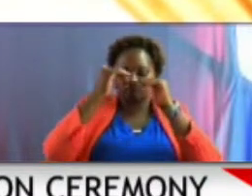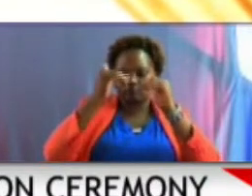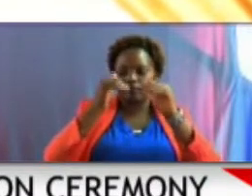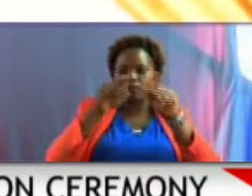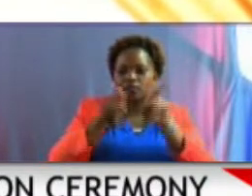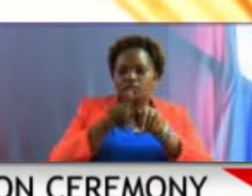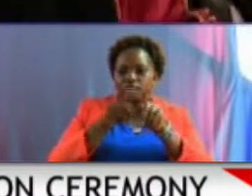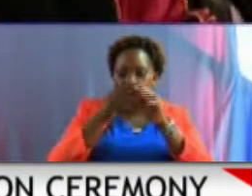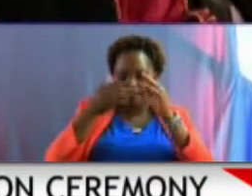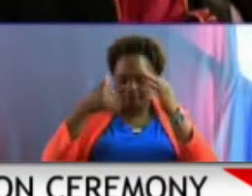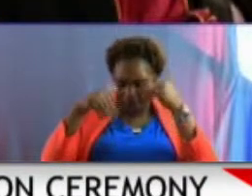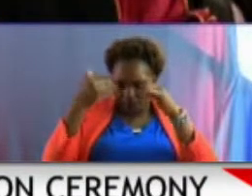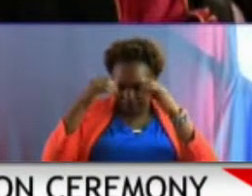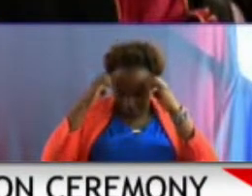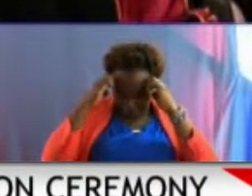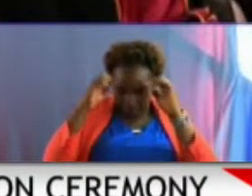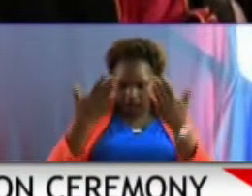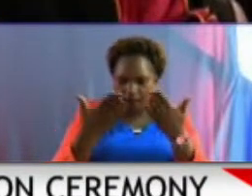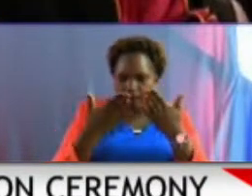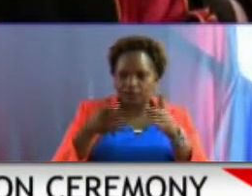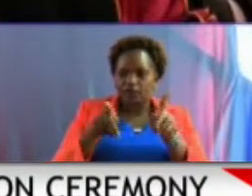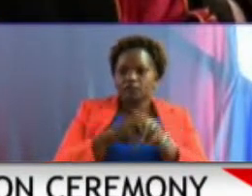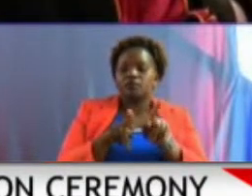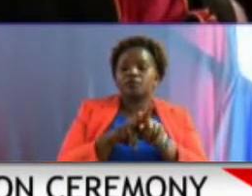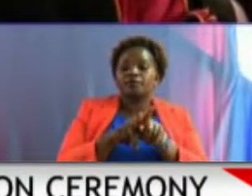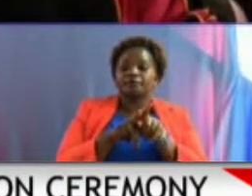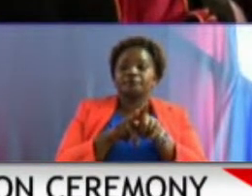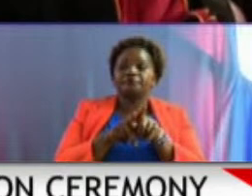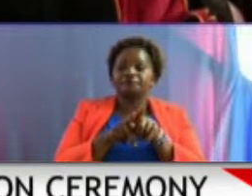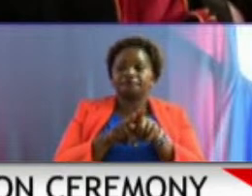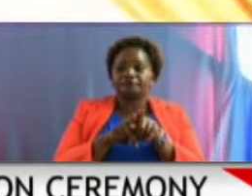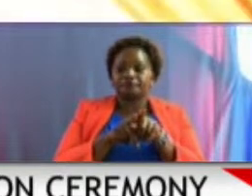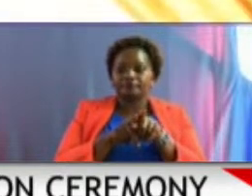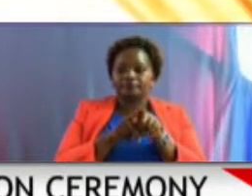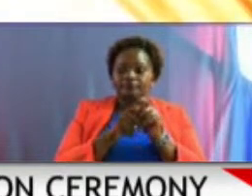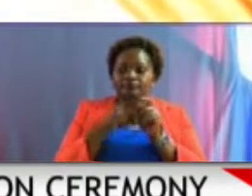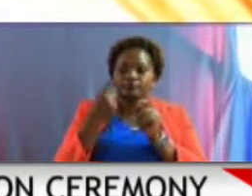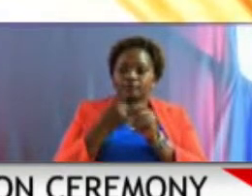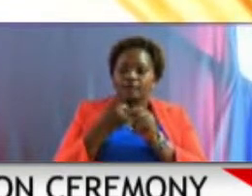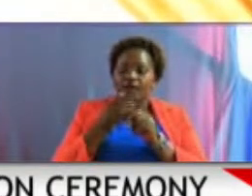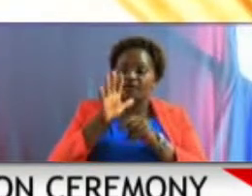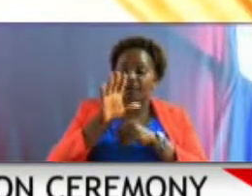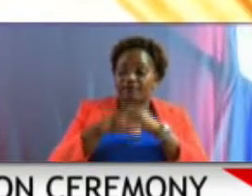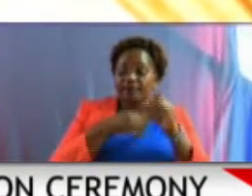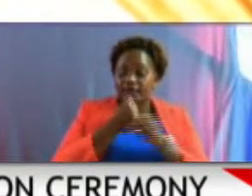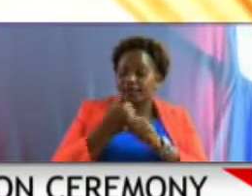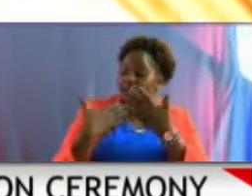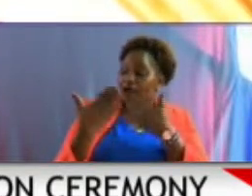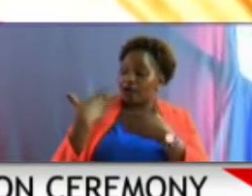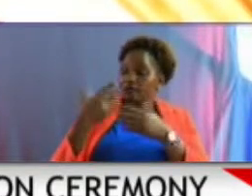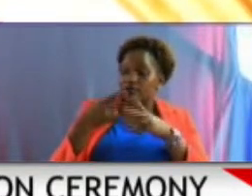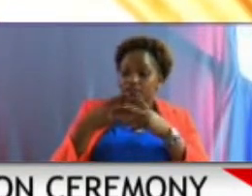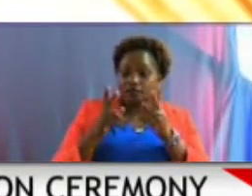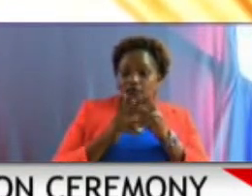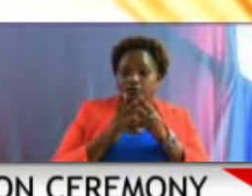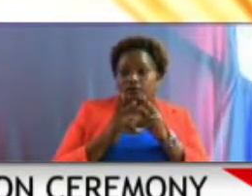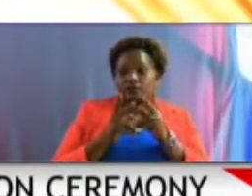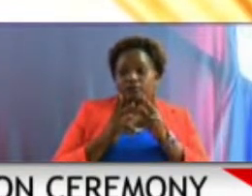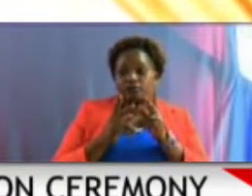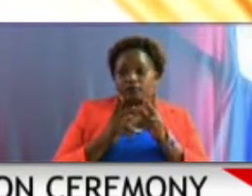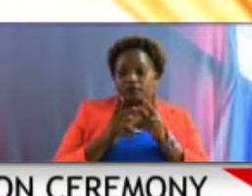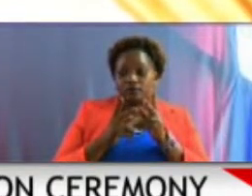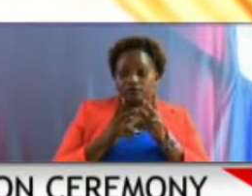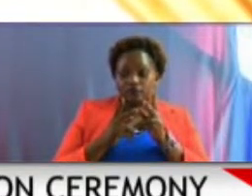of performance, and it was only chartered 5 years ago, but it's been